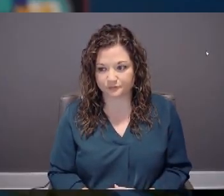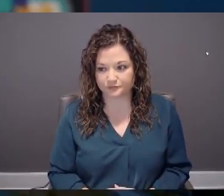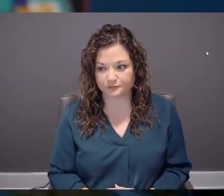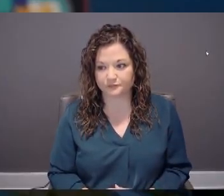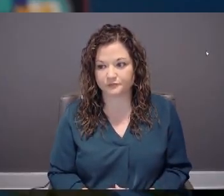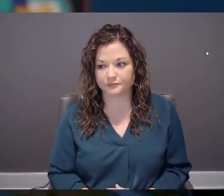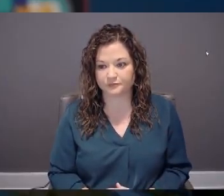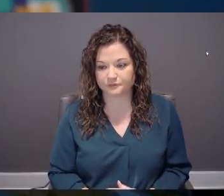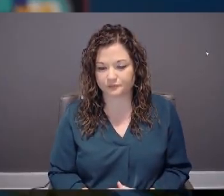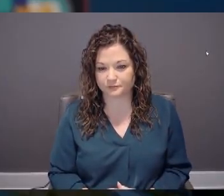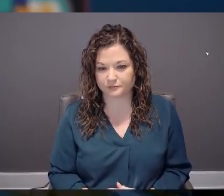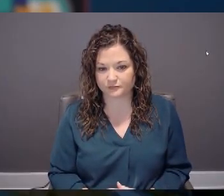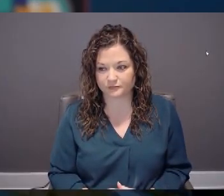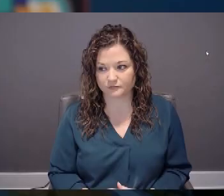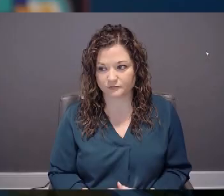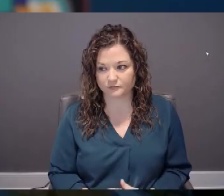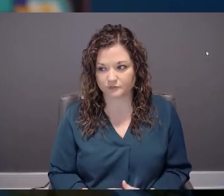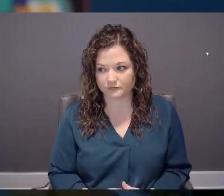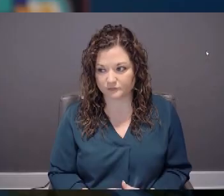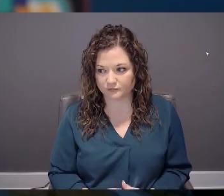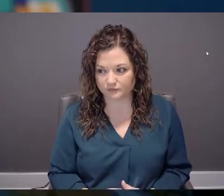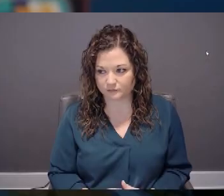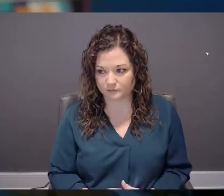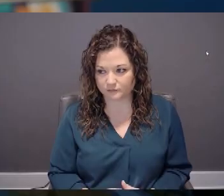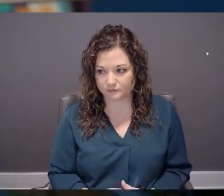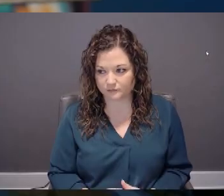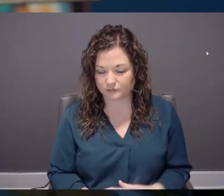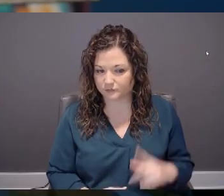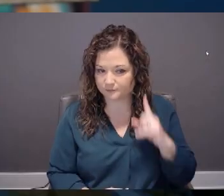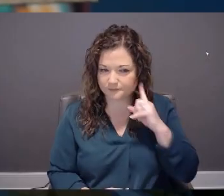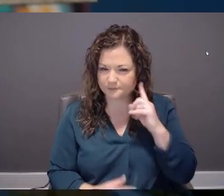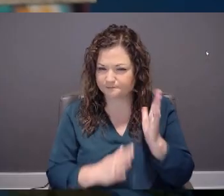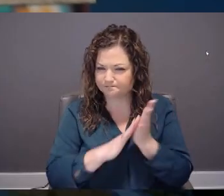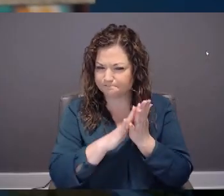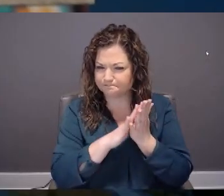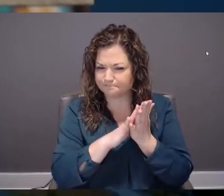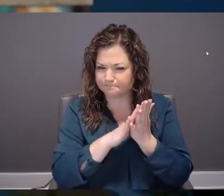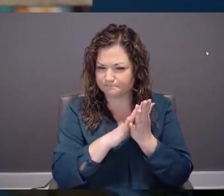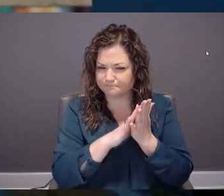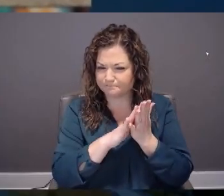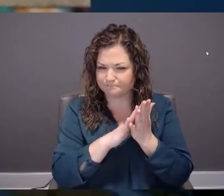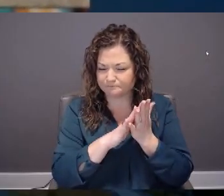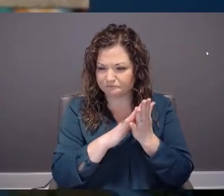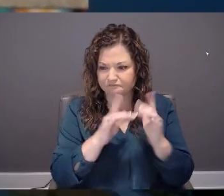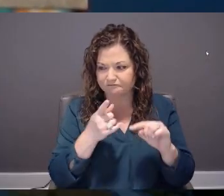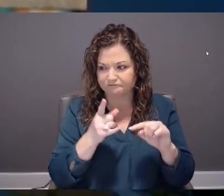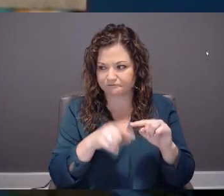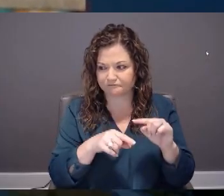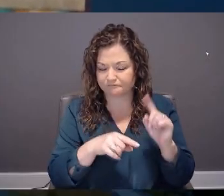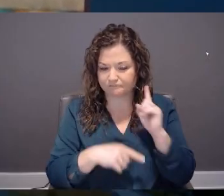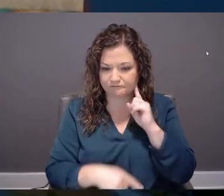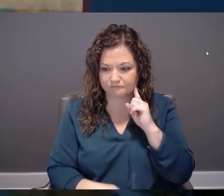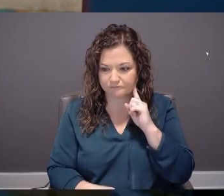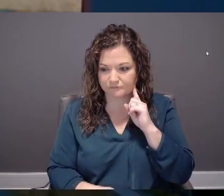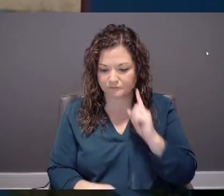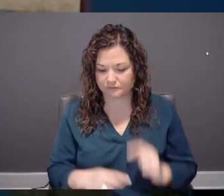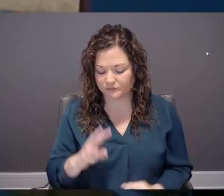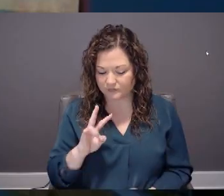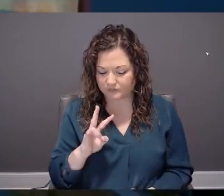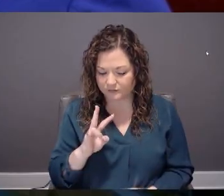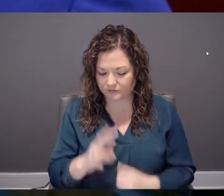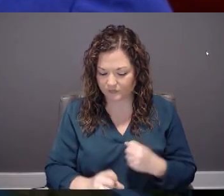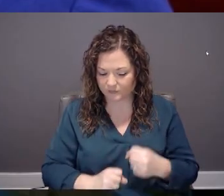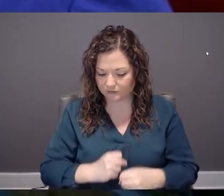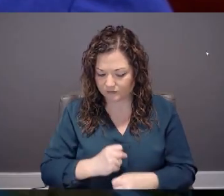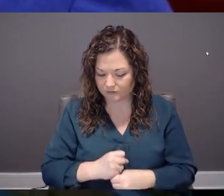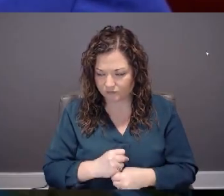I'm Officer Daisy Velasquez. I've been working with Waco PD for the last year. Before this, I was in the Army for 7.5 years, and I served as a combat